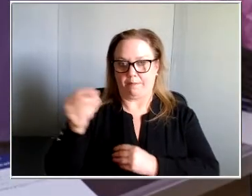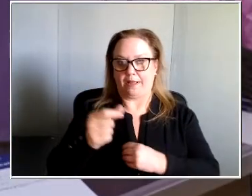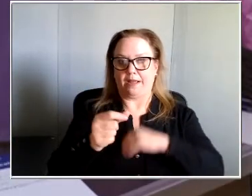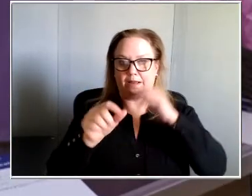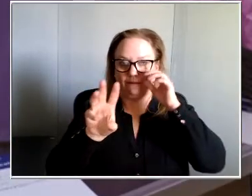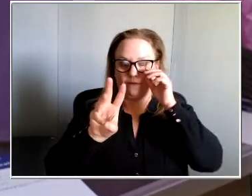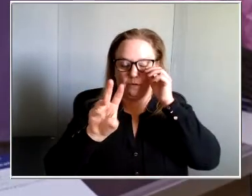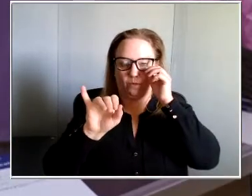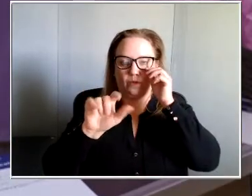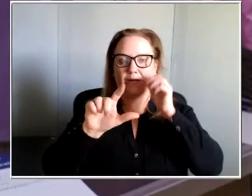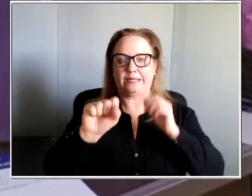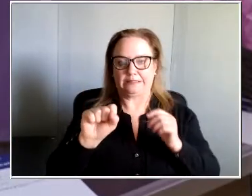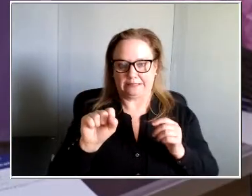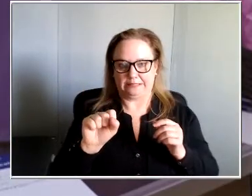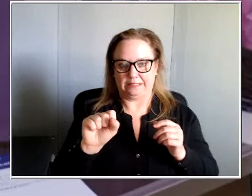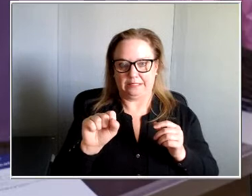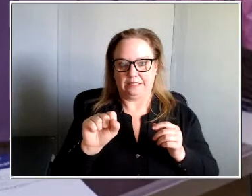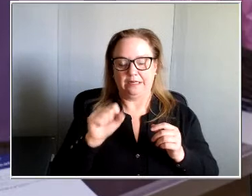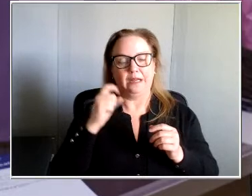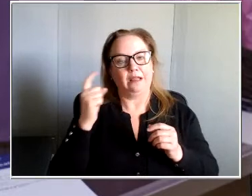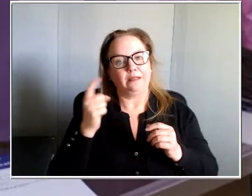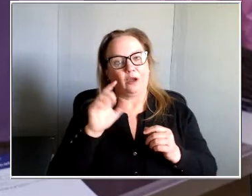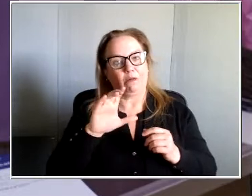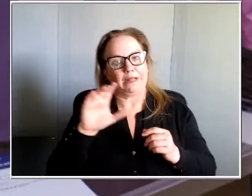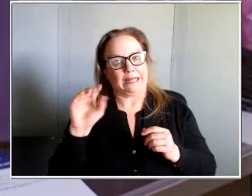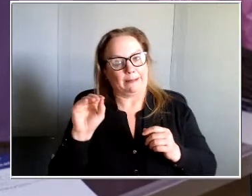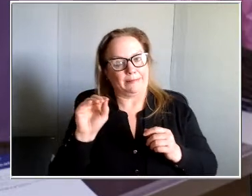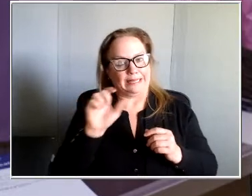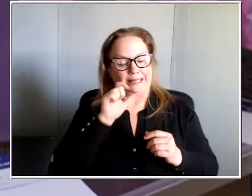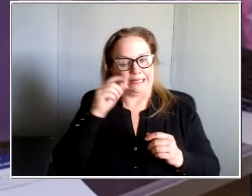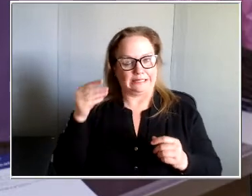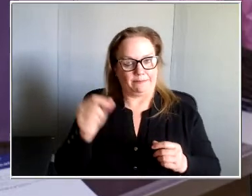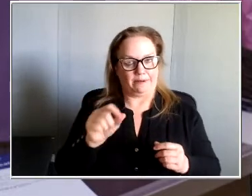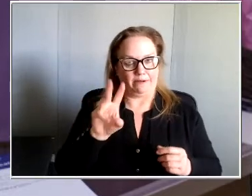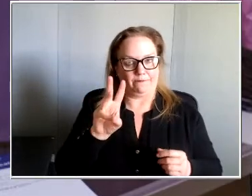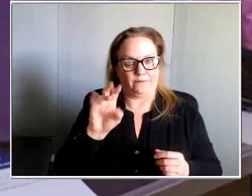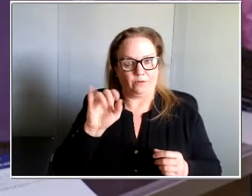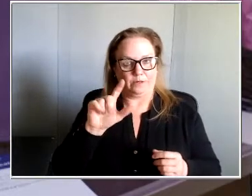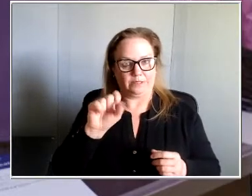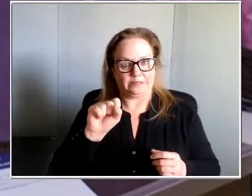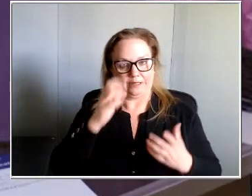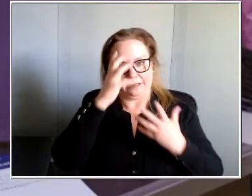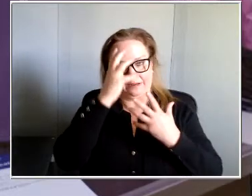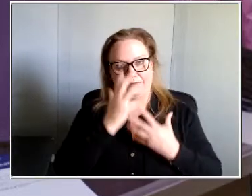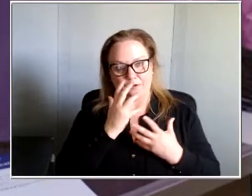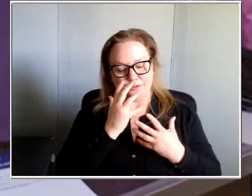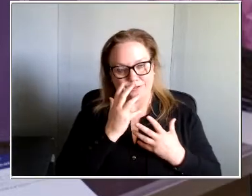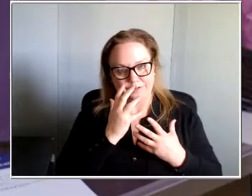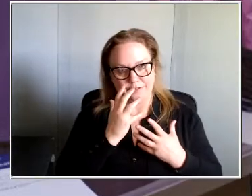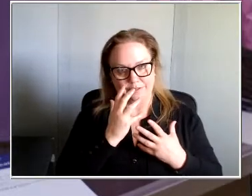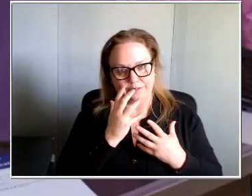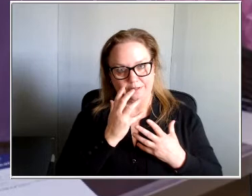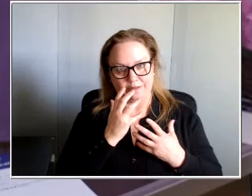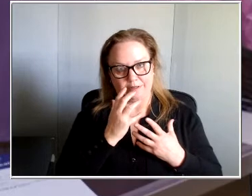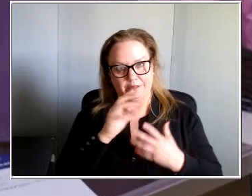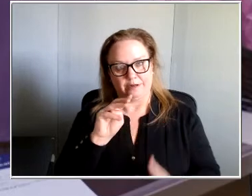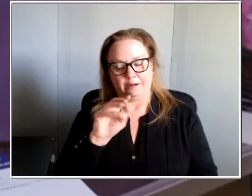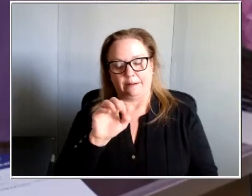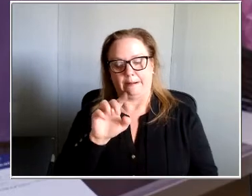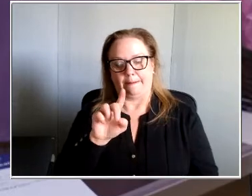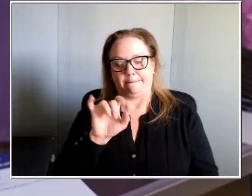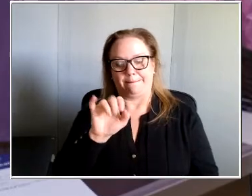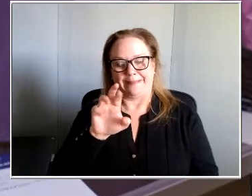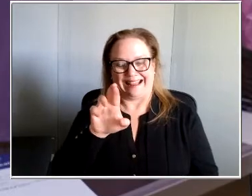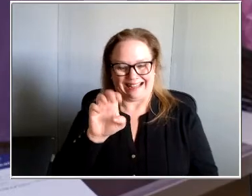wigs. The only company that does not pay for wigs, unfortunately, is Medicare. But